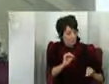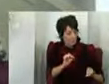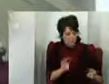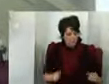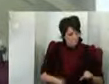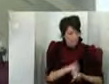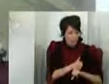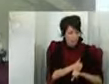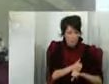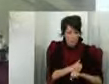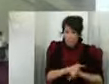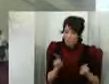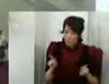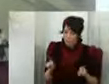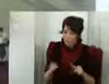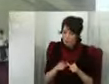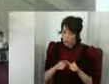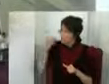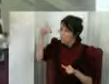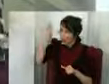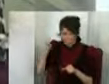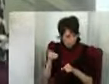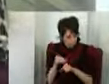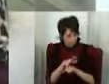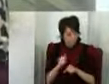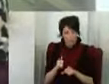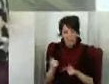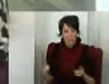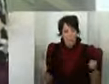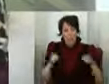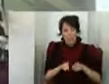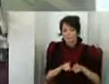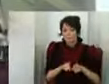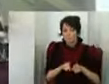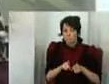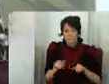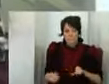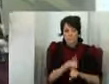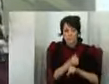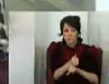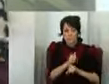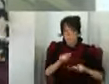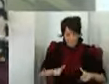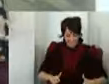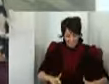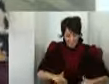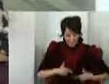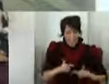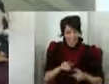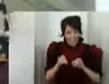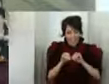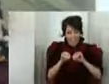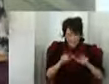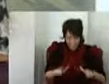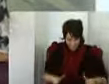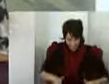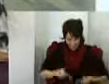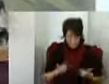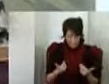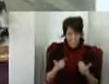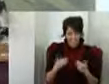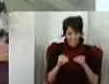being without God. What came into existence was life. And the light was and the life was light